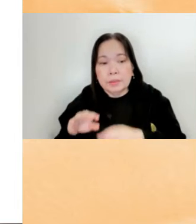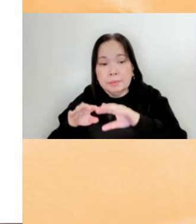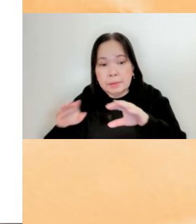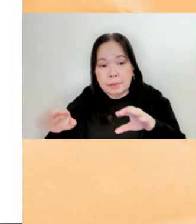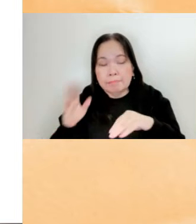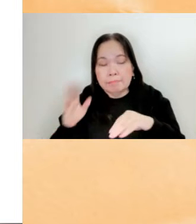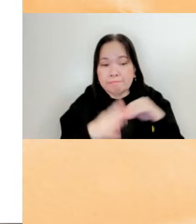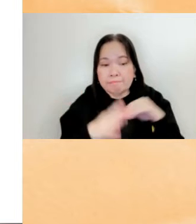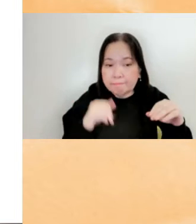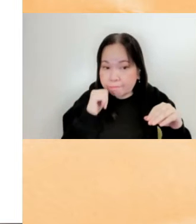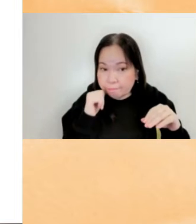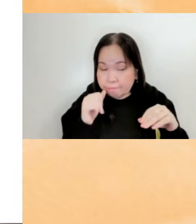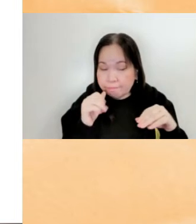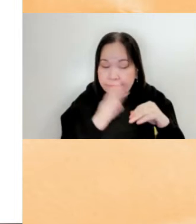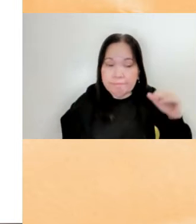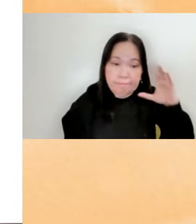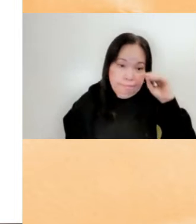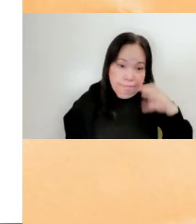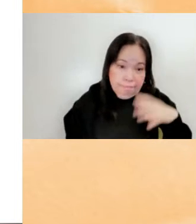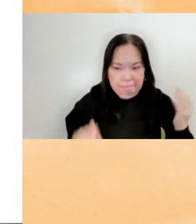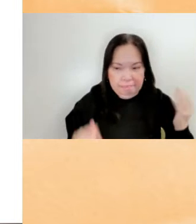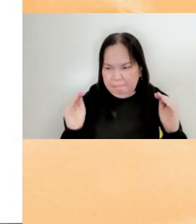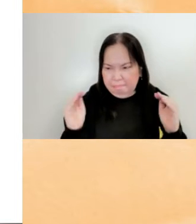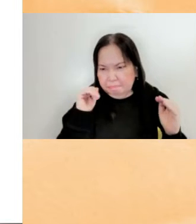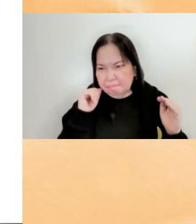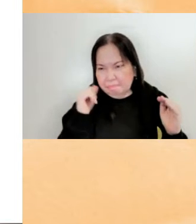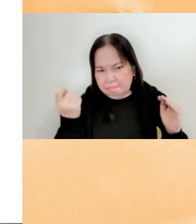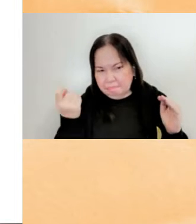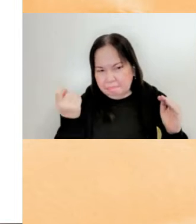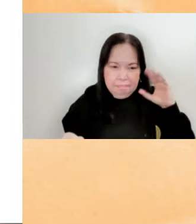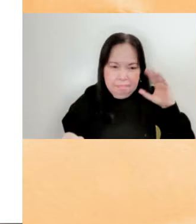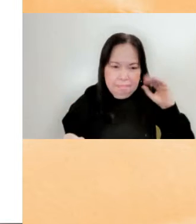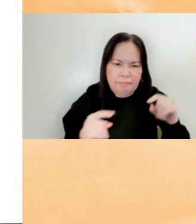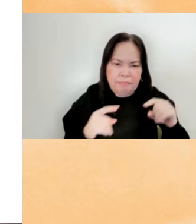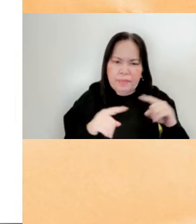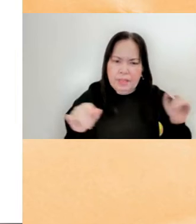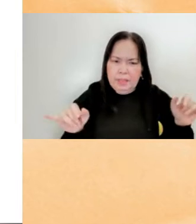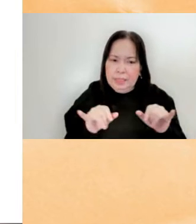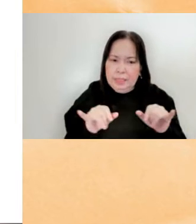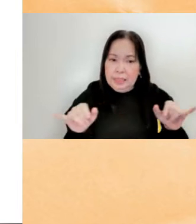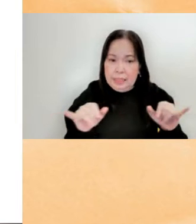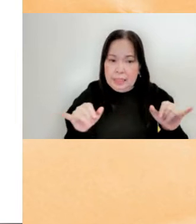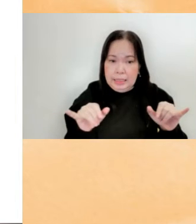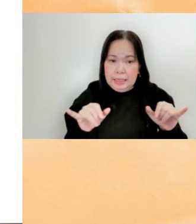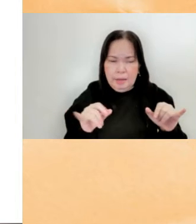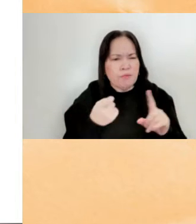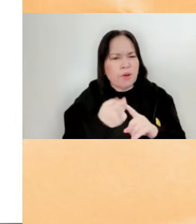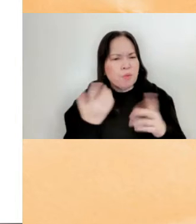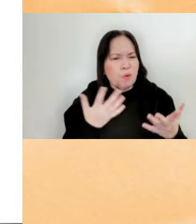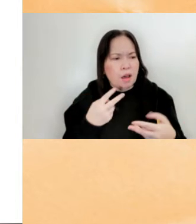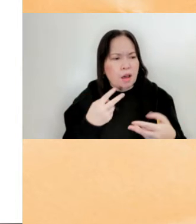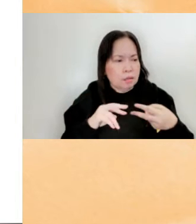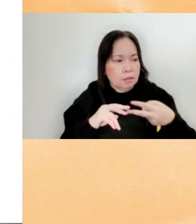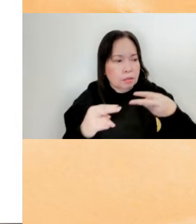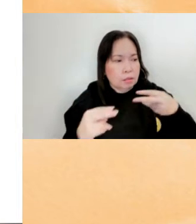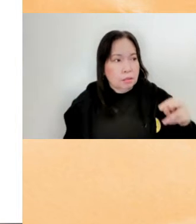men. However, is this difference in the prevalence of depression between men and women genetically based?